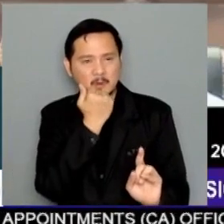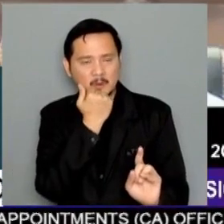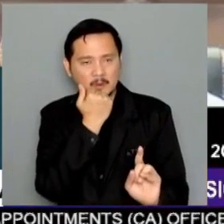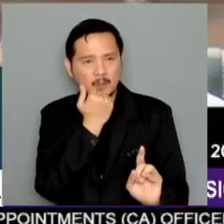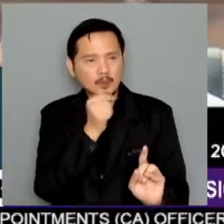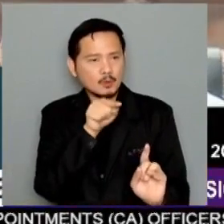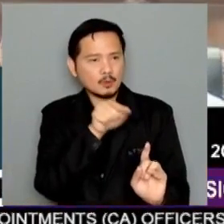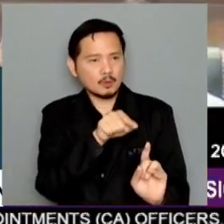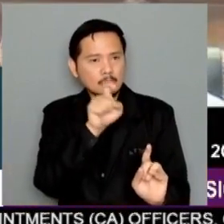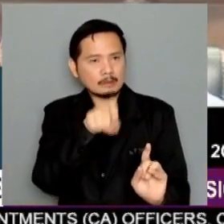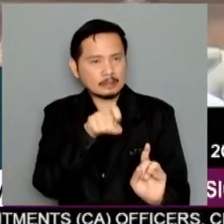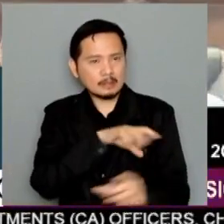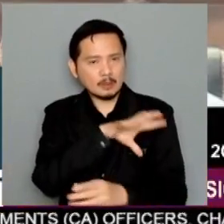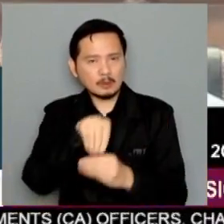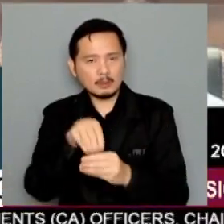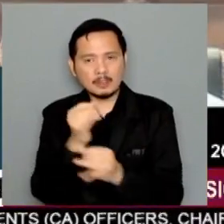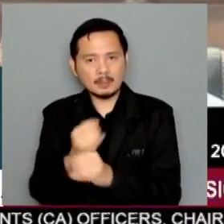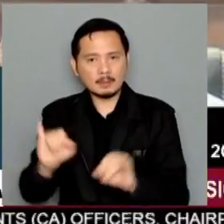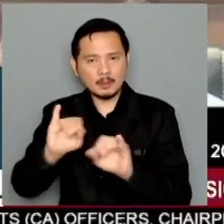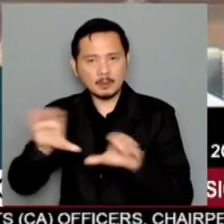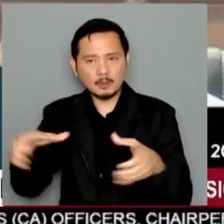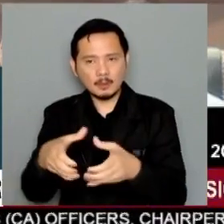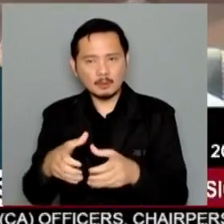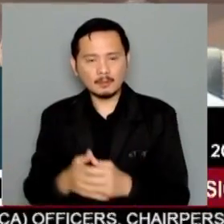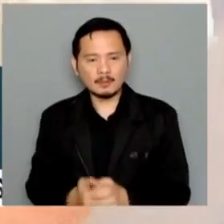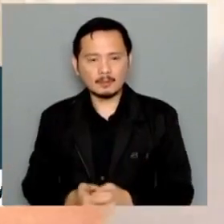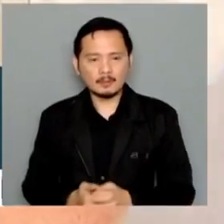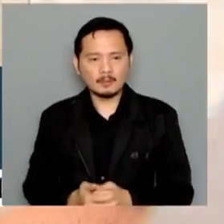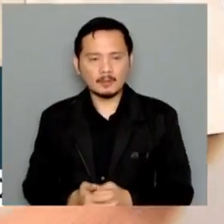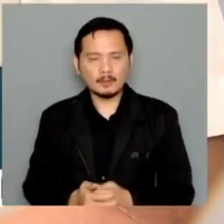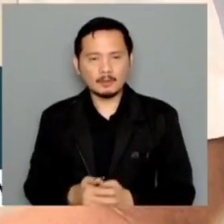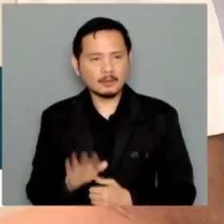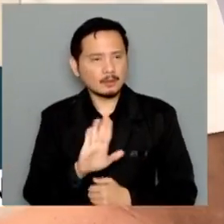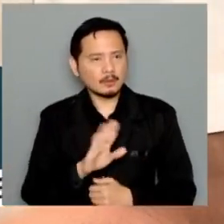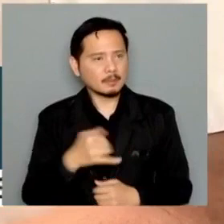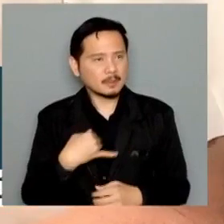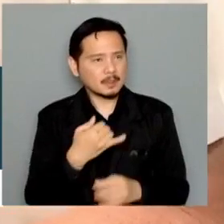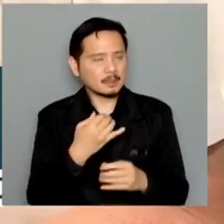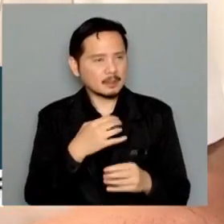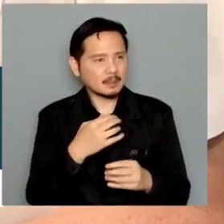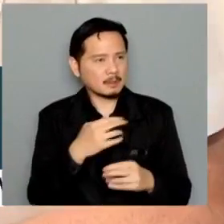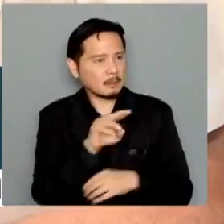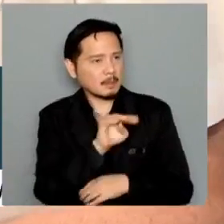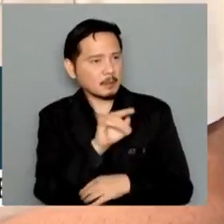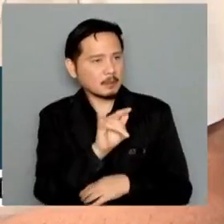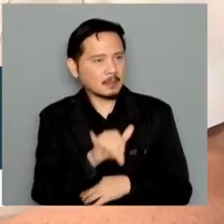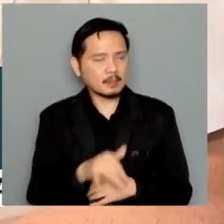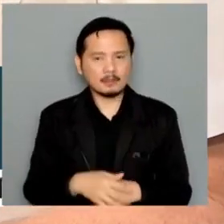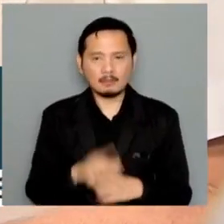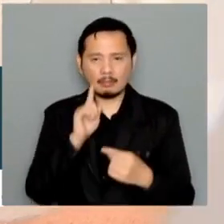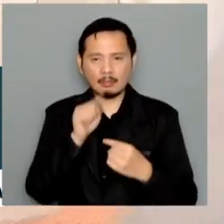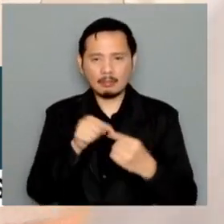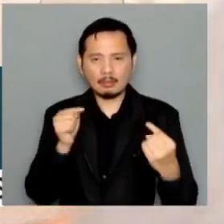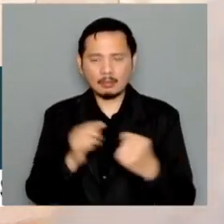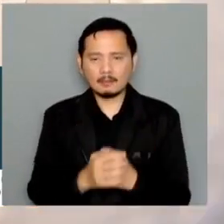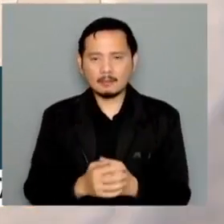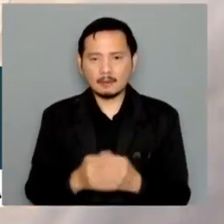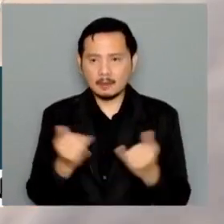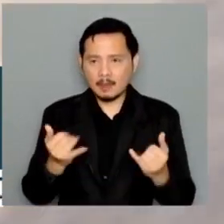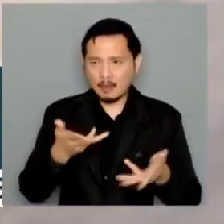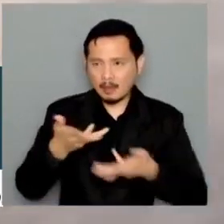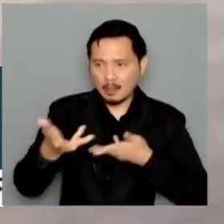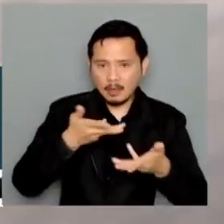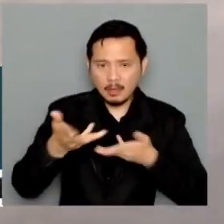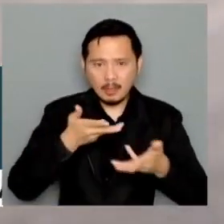of the independent bloc. As in the minority, Mr. President. Zubiri on Wednesday says they attempted to settle the CA